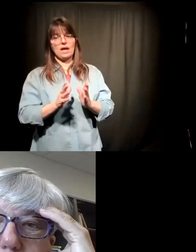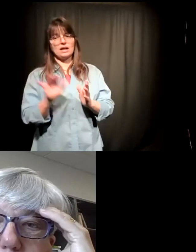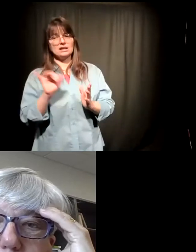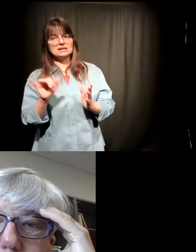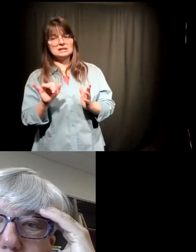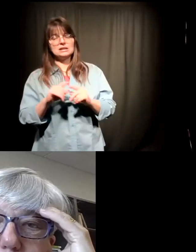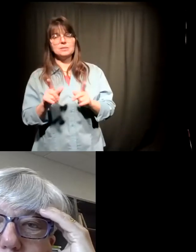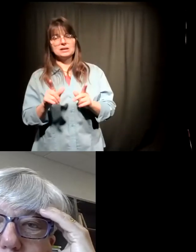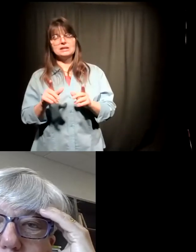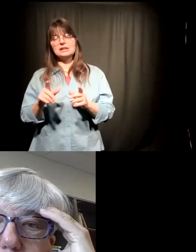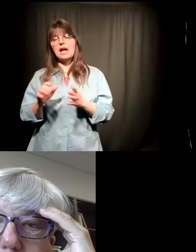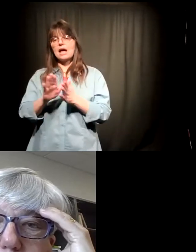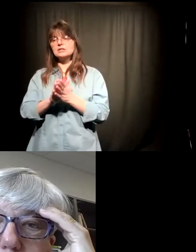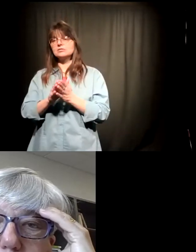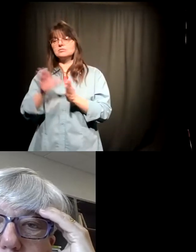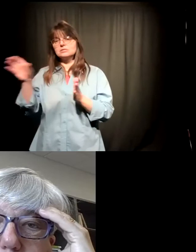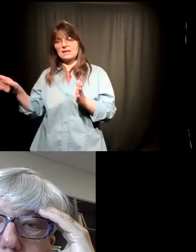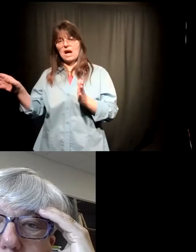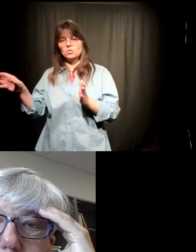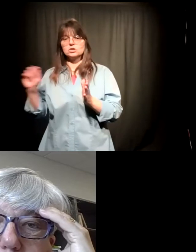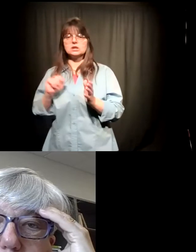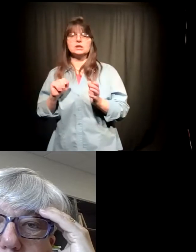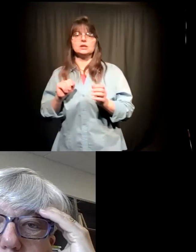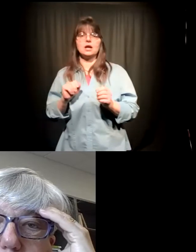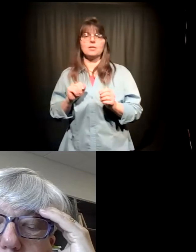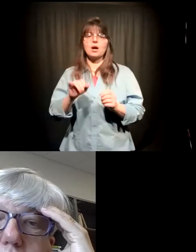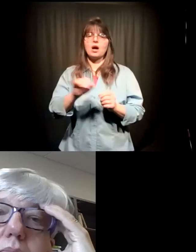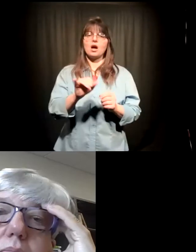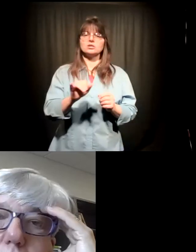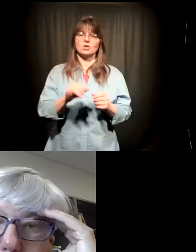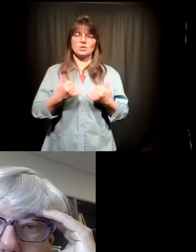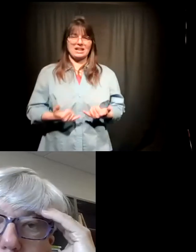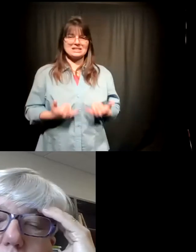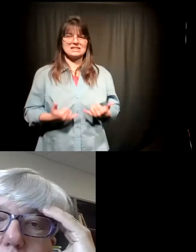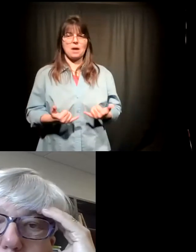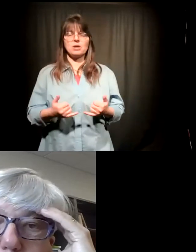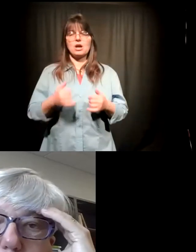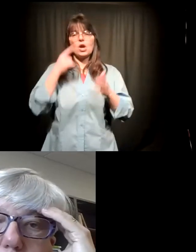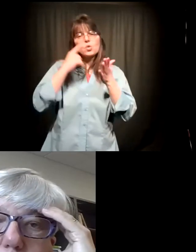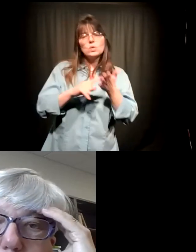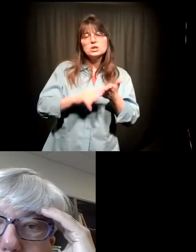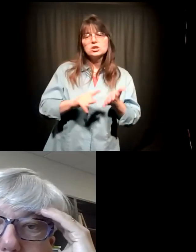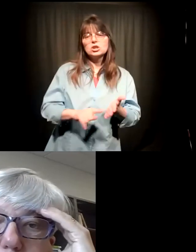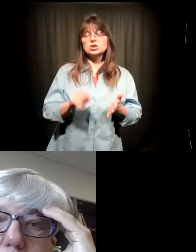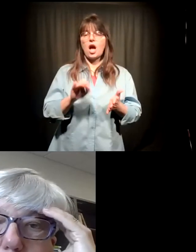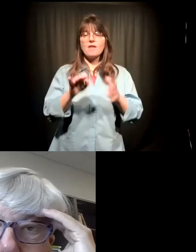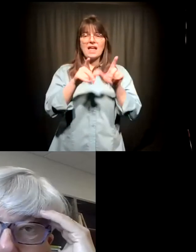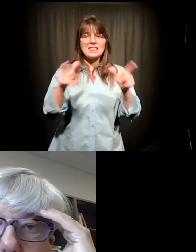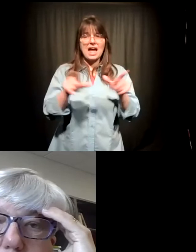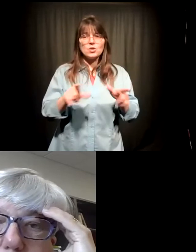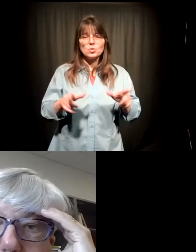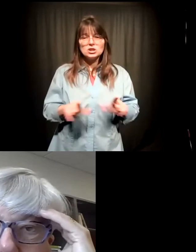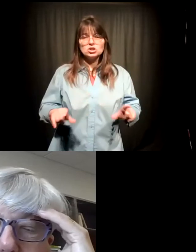and who were themselves deaf, I'm hearing, I have a lot of hearing privilege. It limits what I can understand.